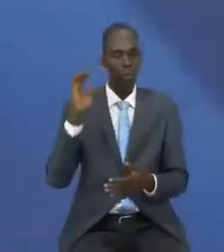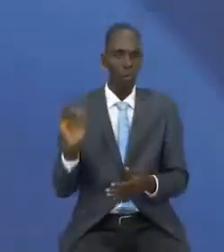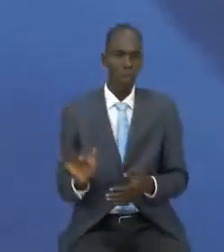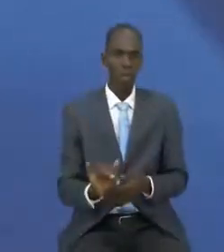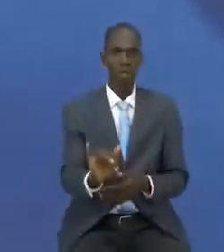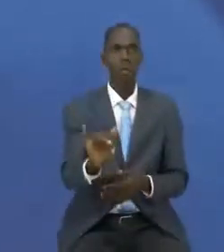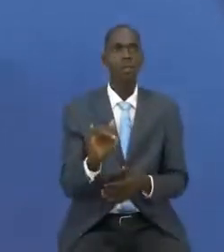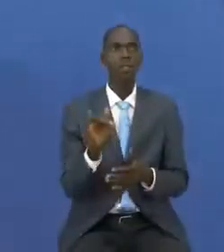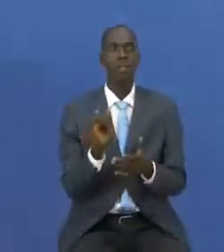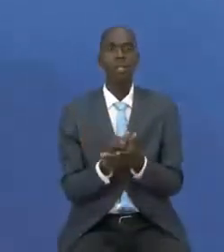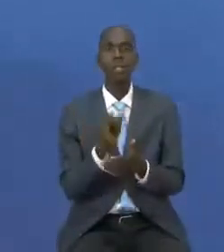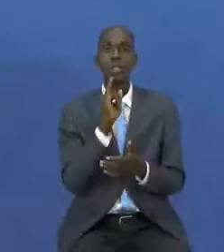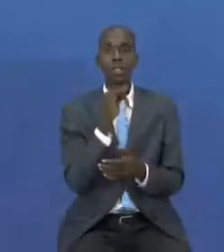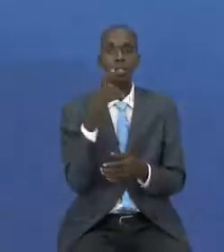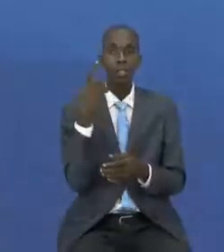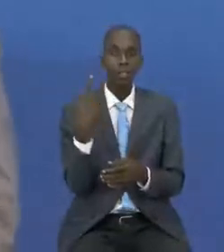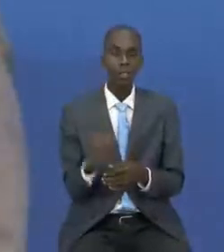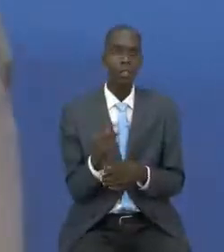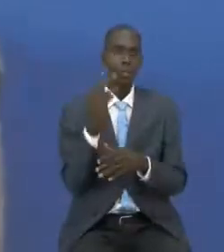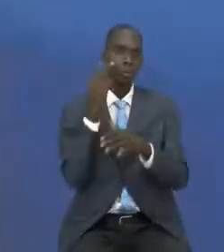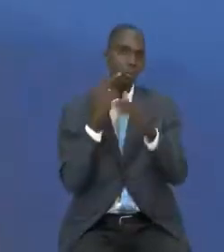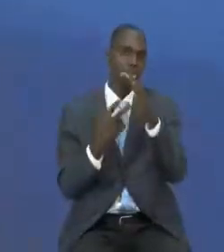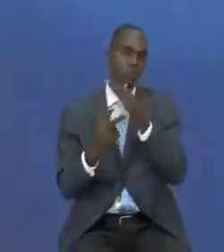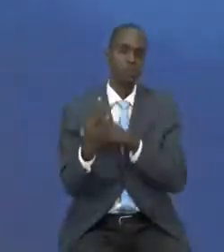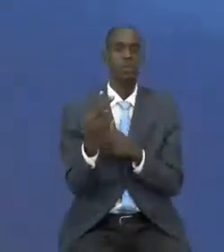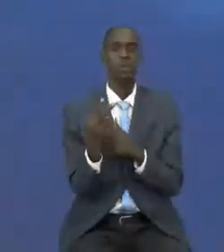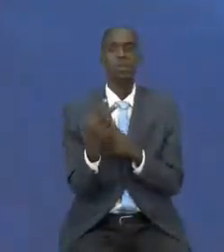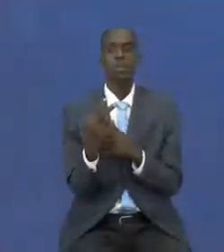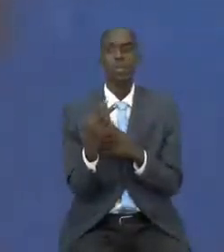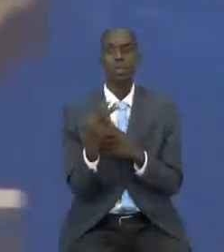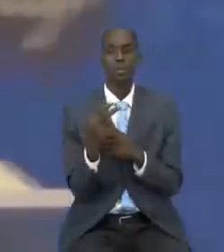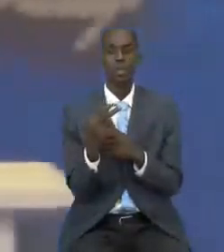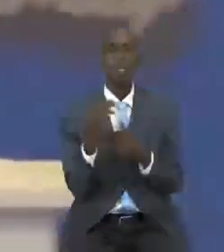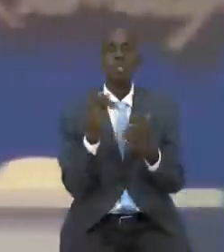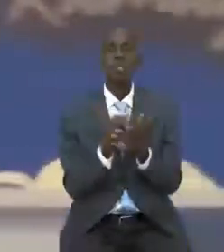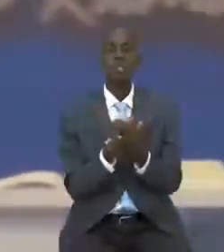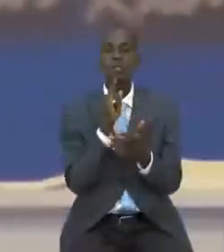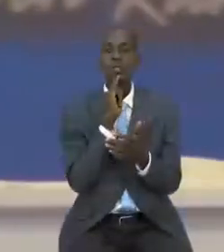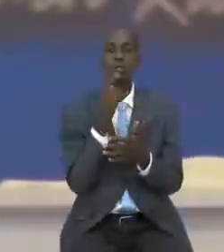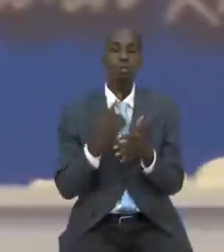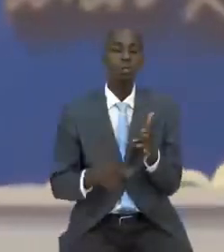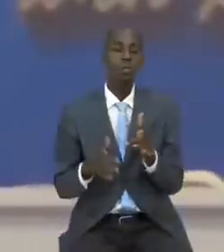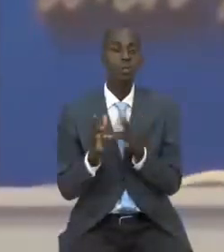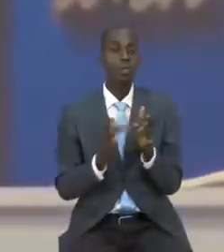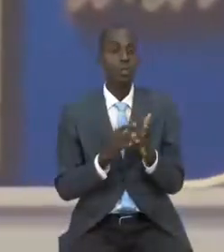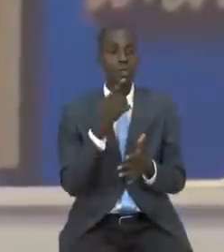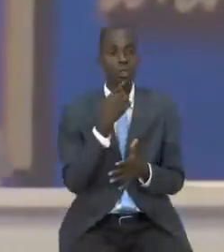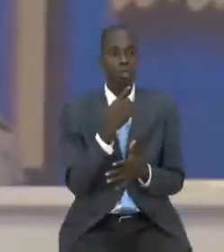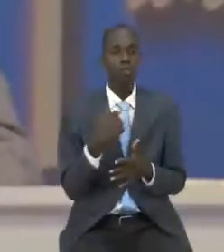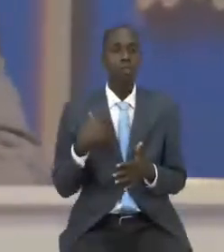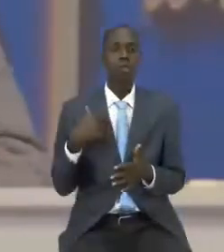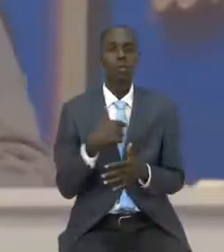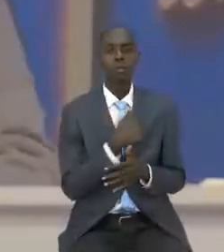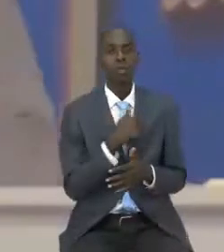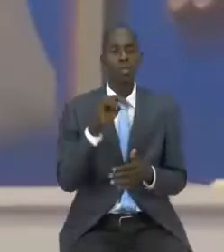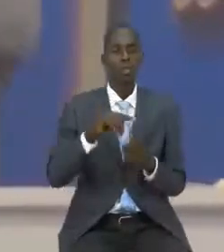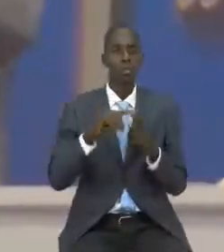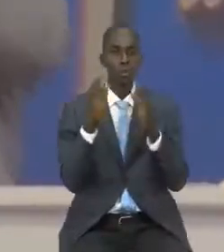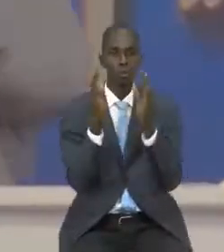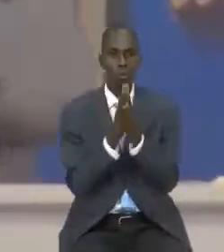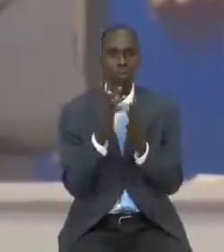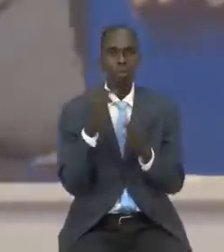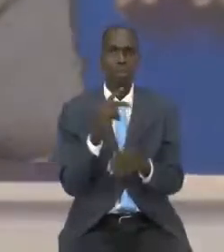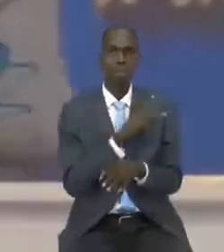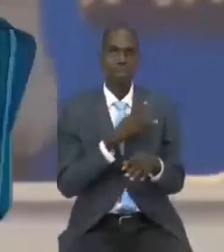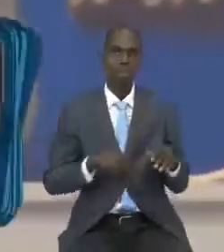prophecy concerning the kingdom. And when Jesus said, we should pray, thy kingdom come,